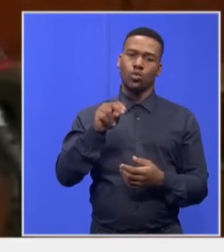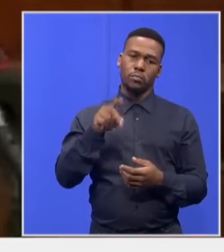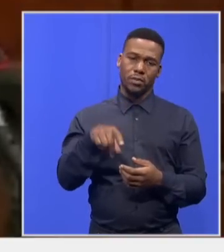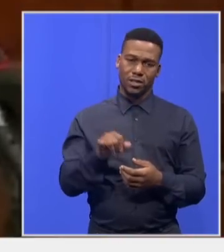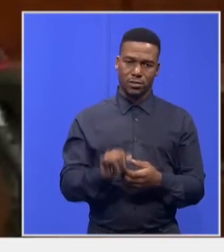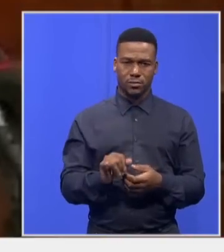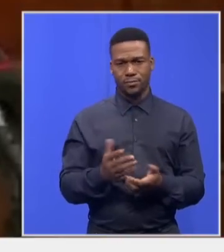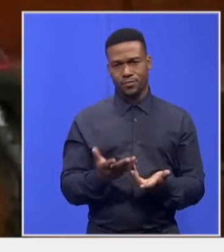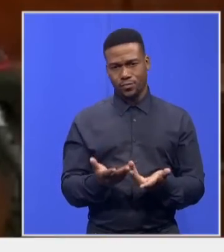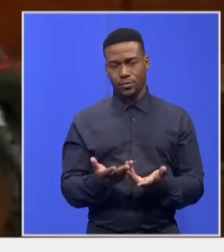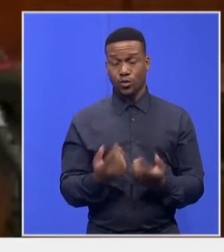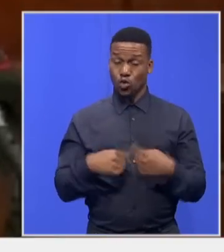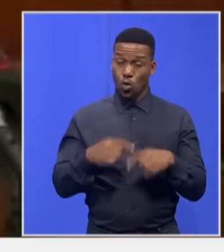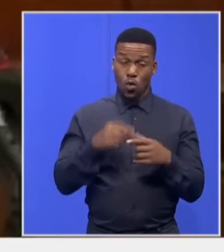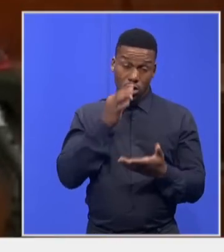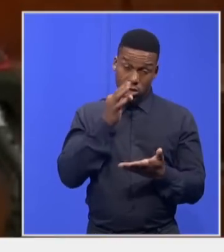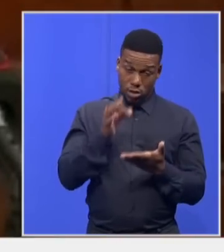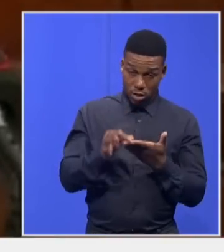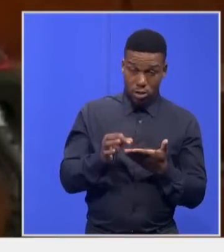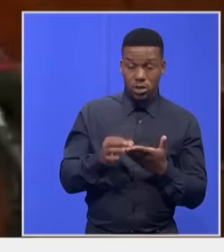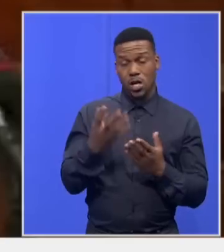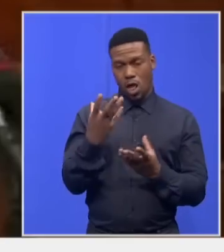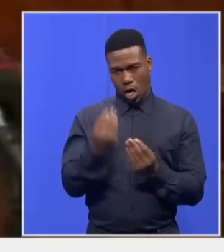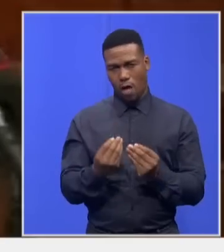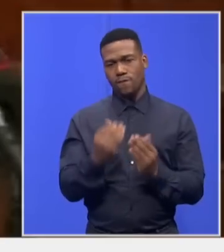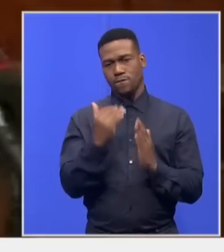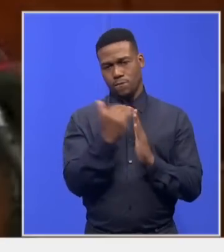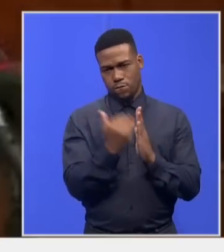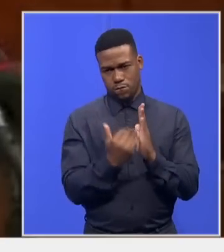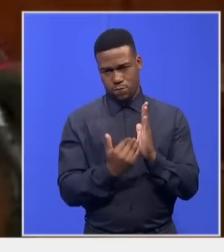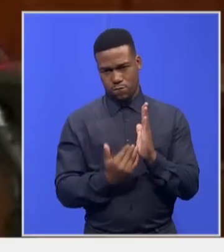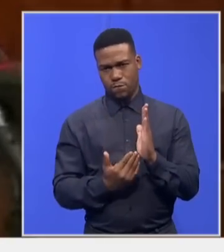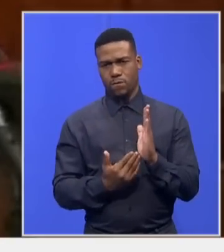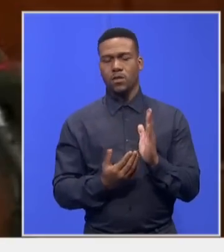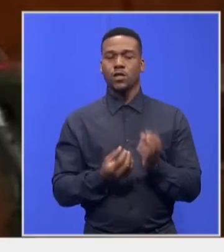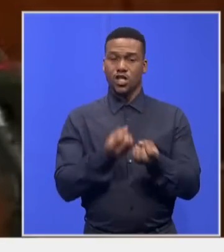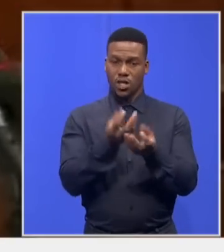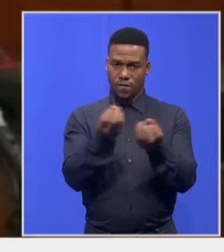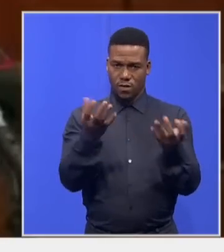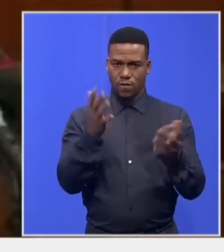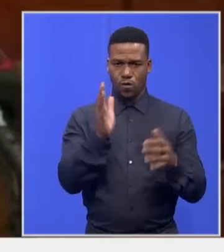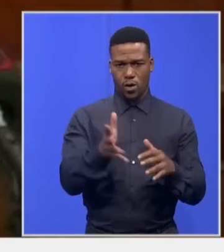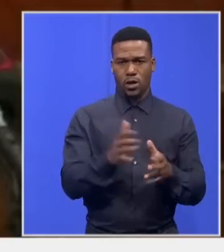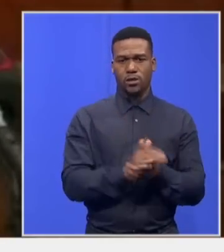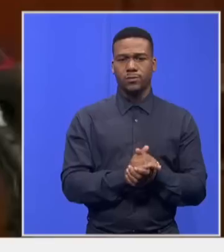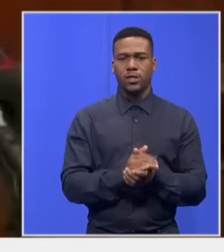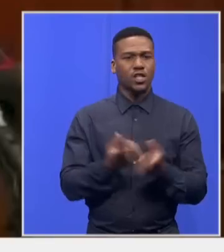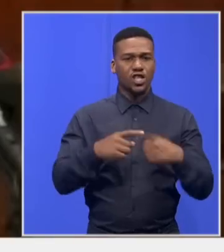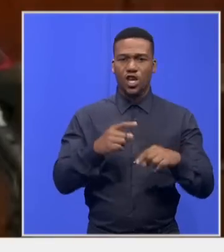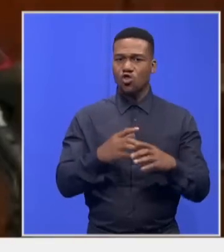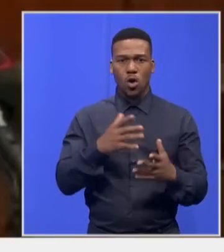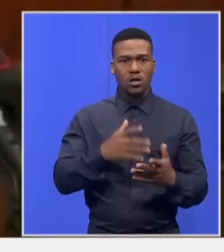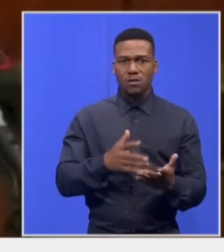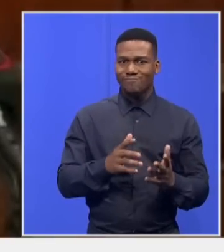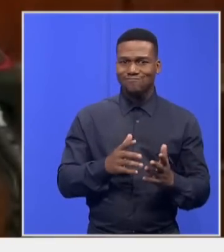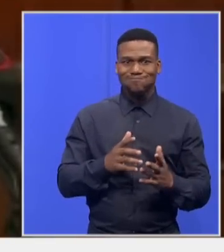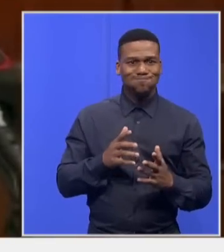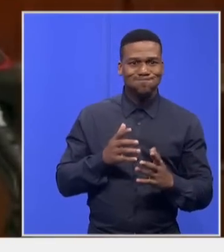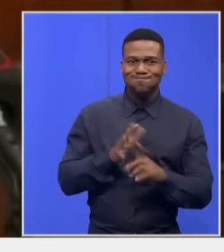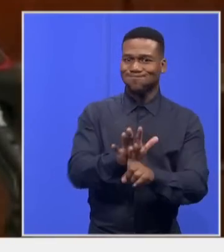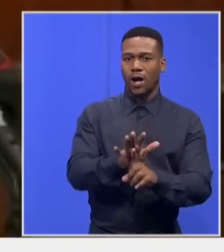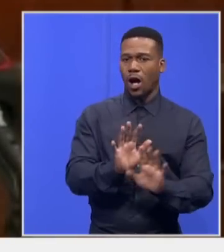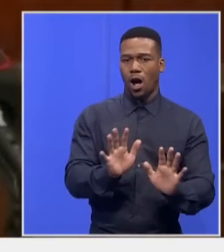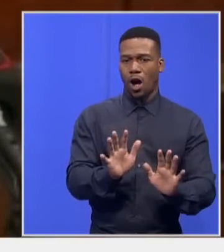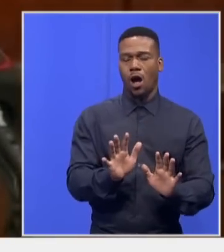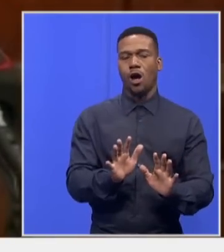we propose to address that going into the future as a recommendation. So we can't impose on Eskom, but of course it's a point